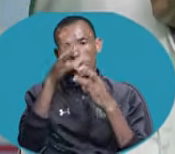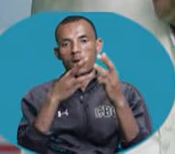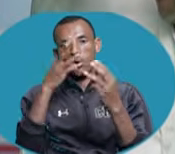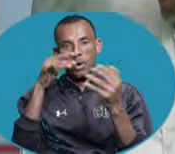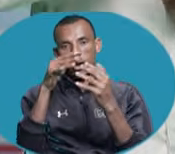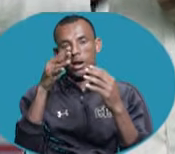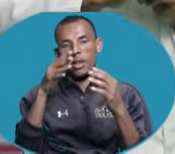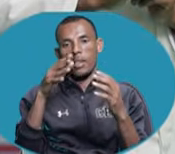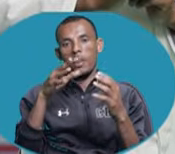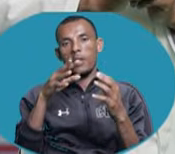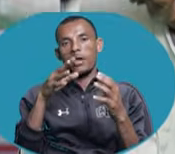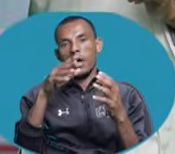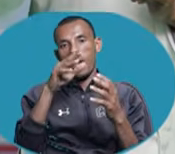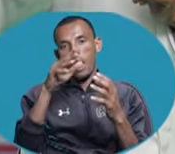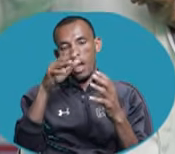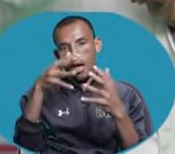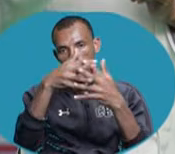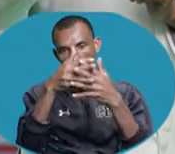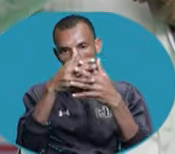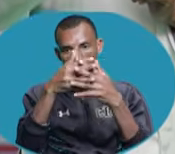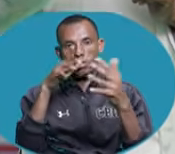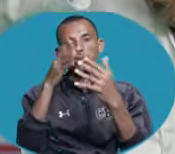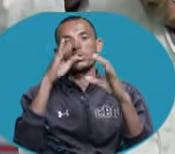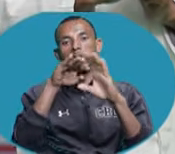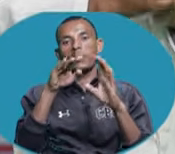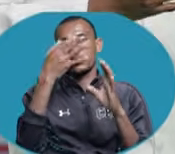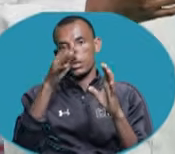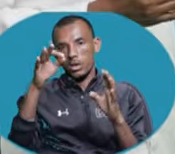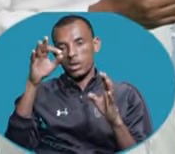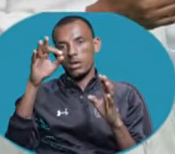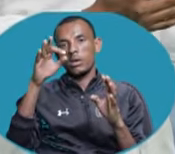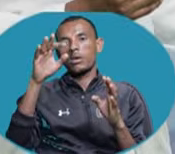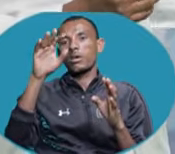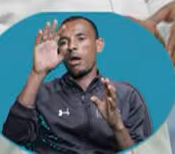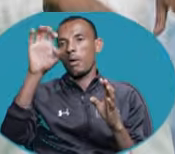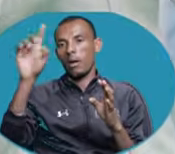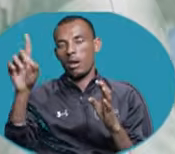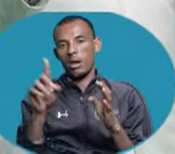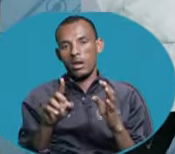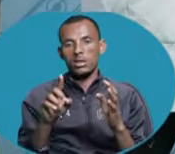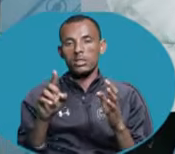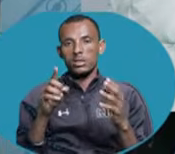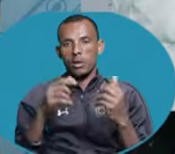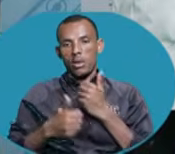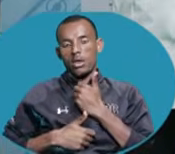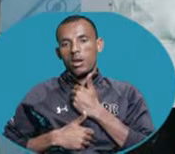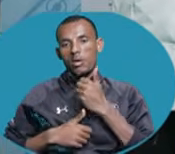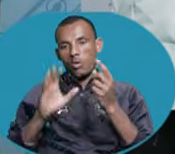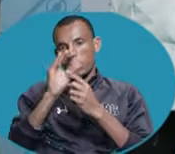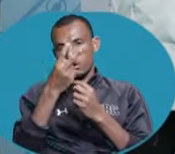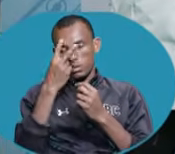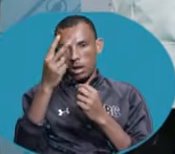entered into the war on December 1941. The military aspect of the war,